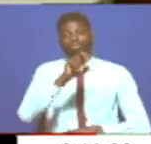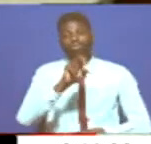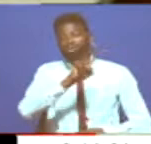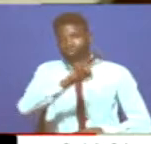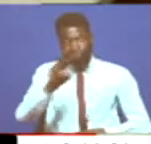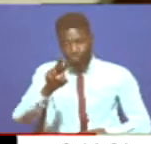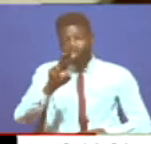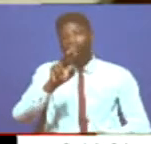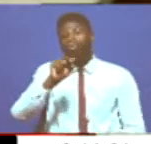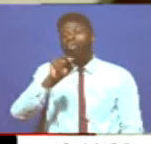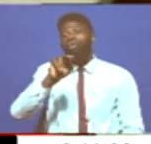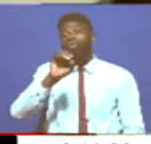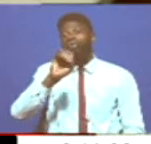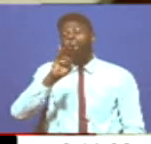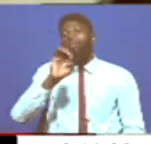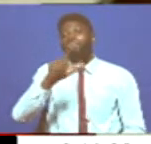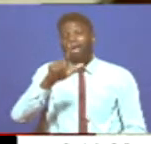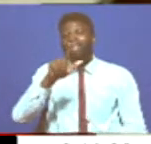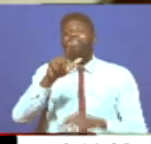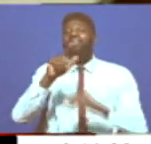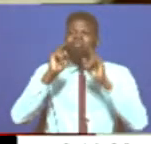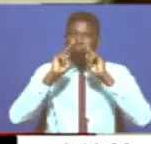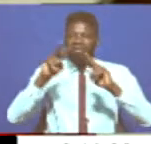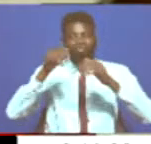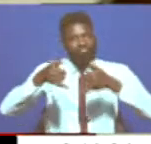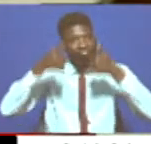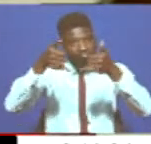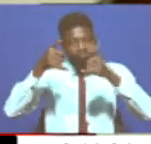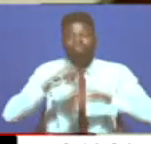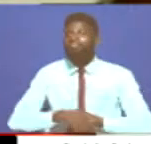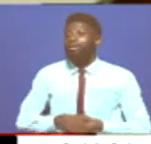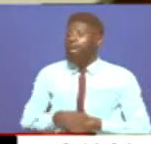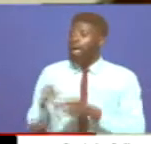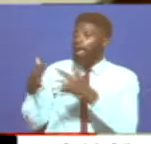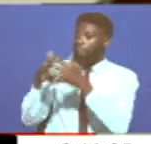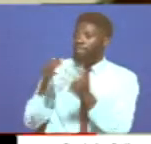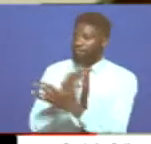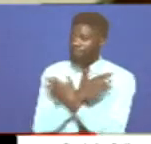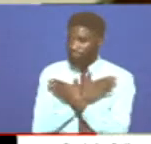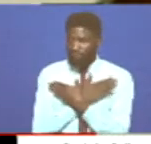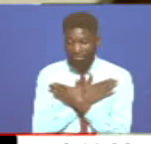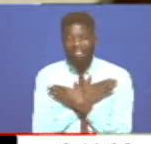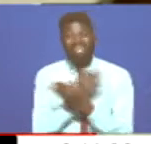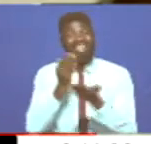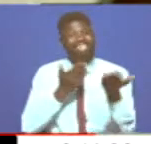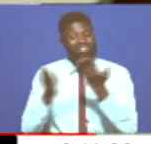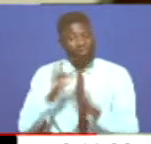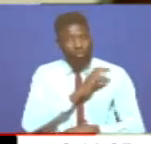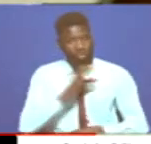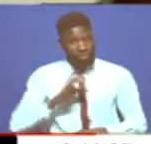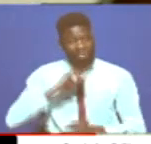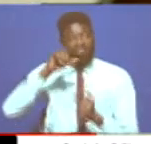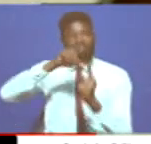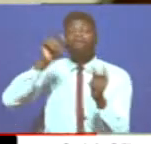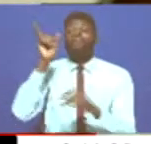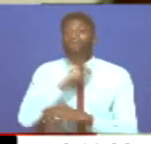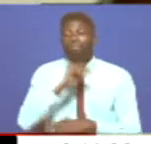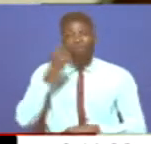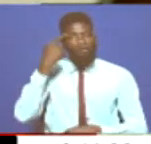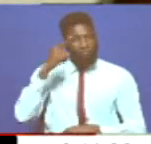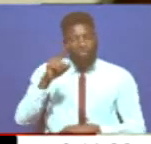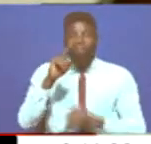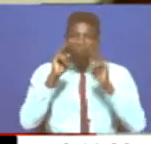Prize. Professor Miriam Were was nominated by the American Friends Service Committee and the Kwaka Peace and Social